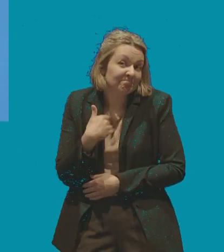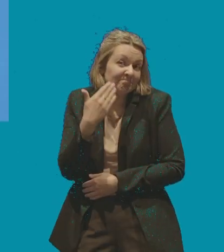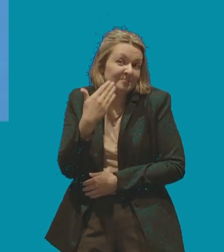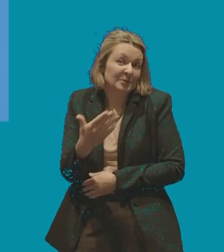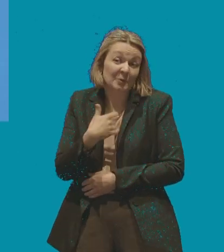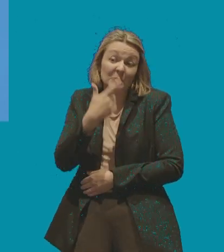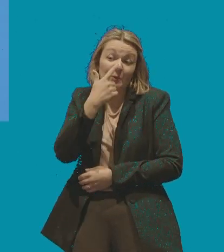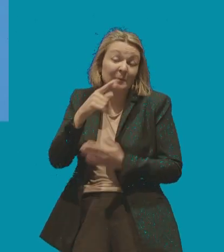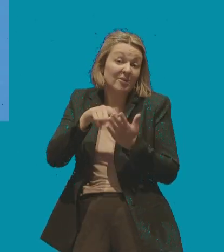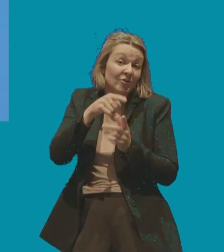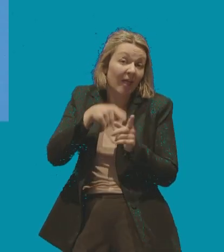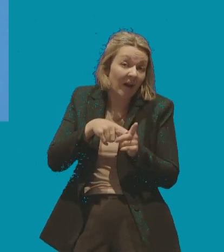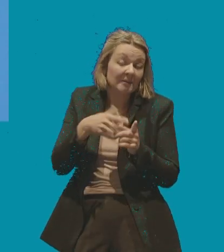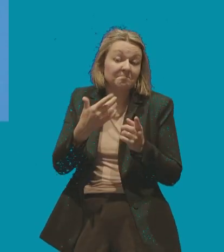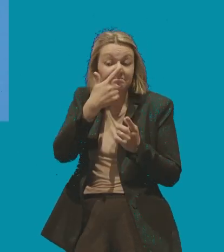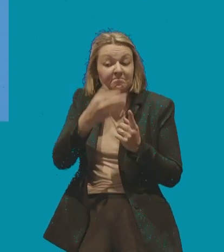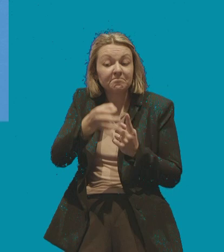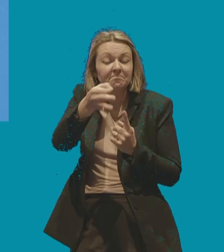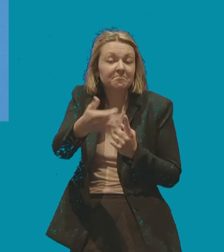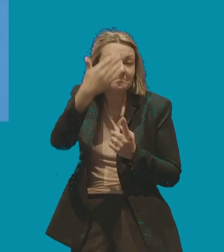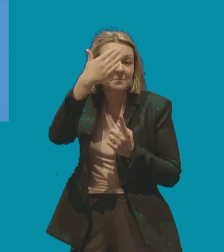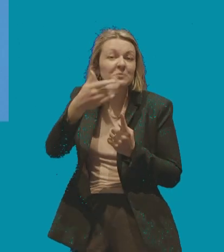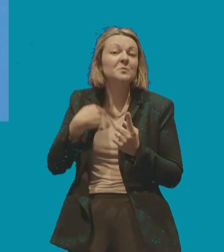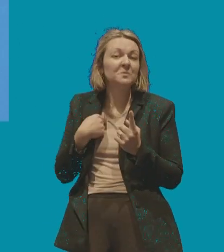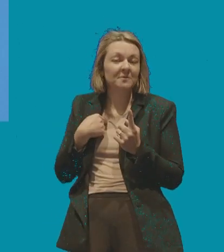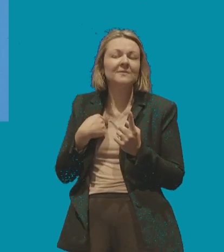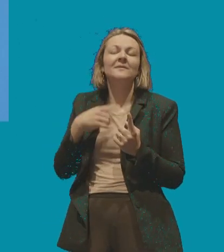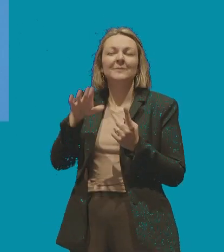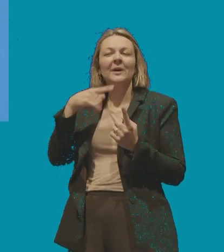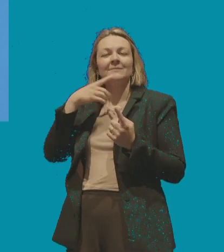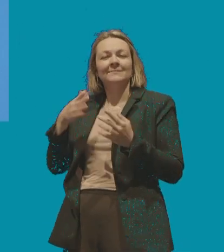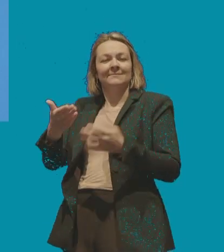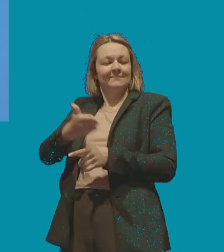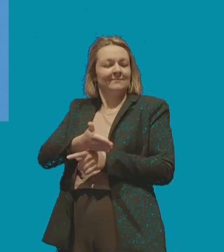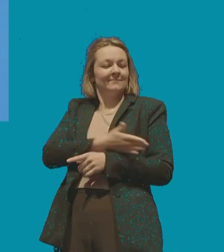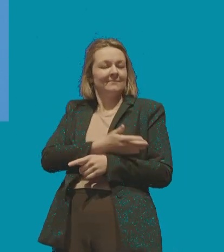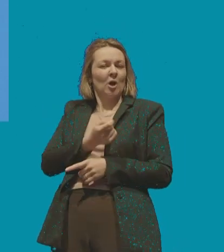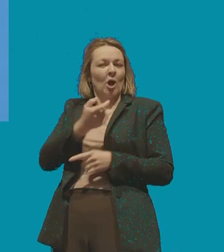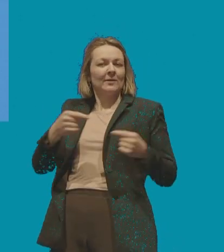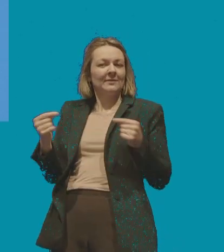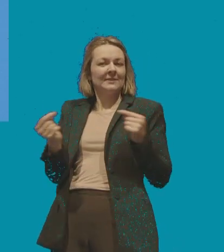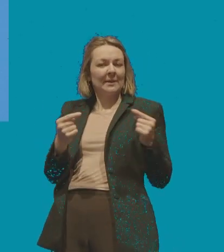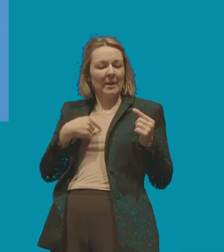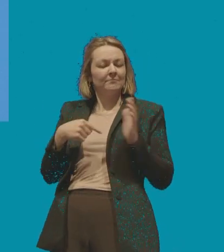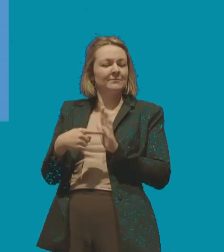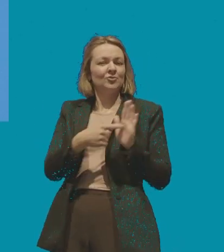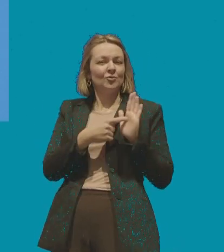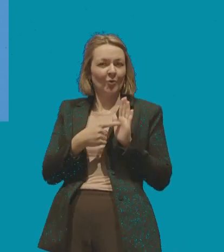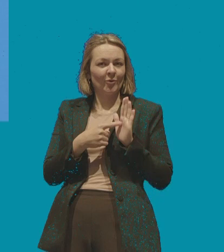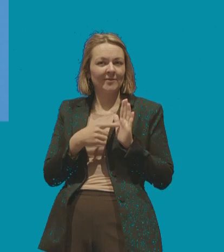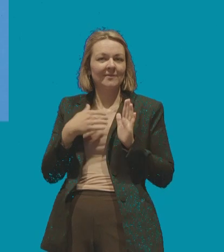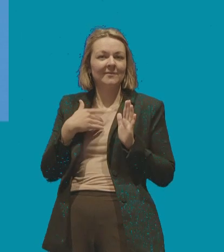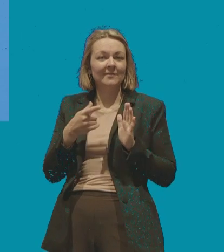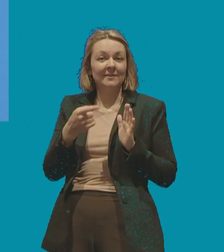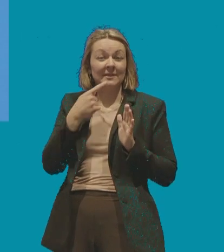as July, but we do know this. And you've just reflected this in the debate you've just had at conference. As we get closer to